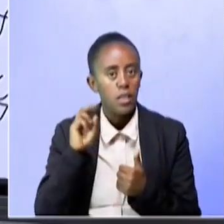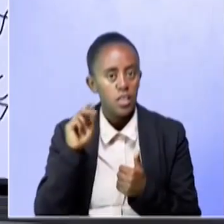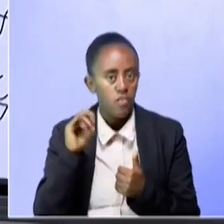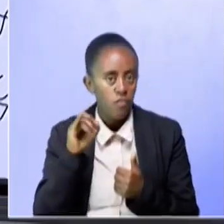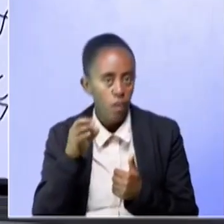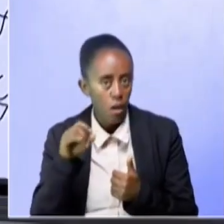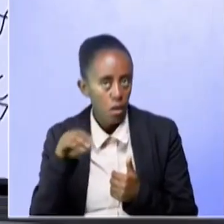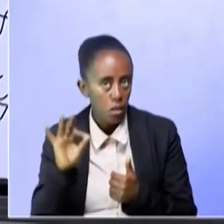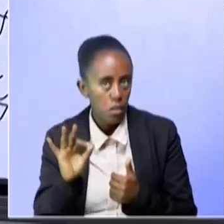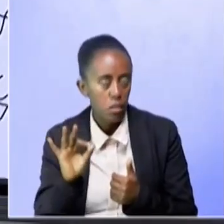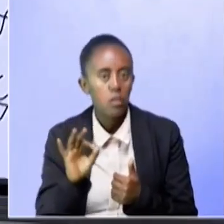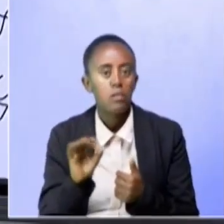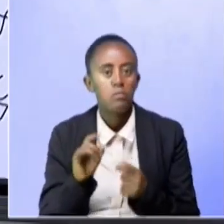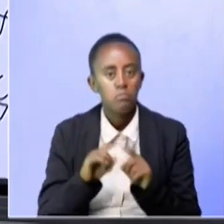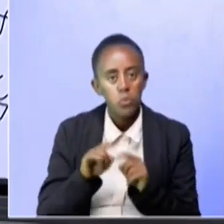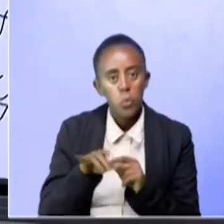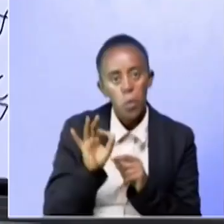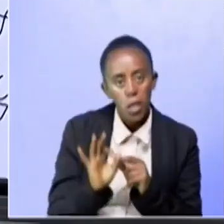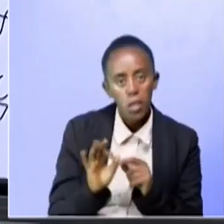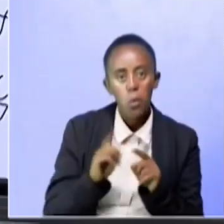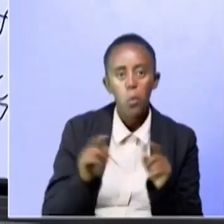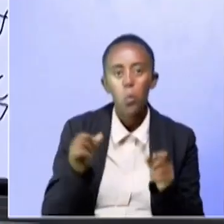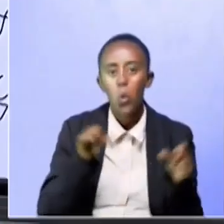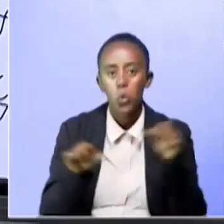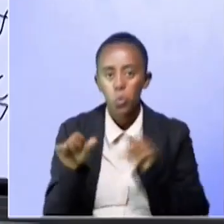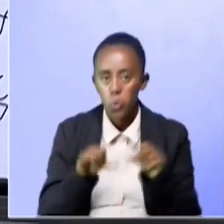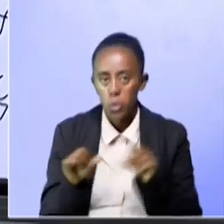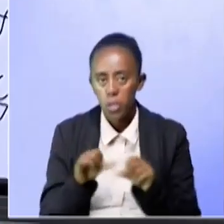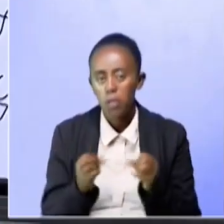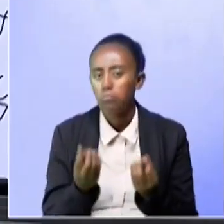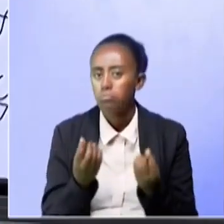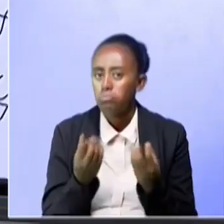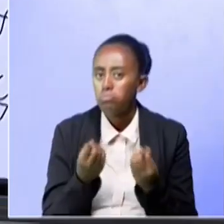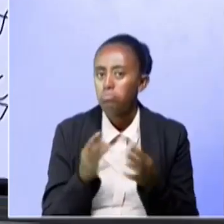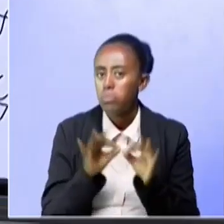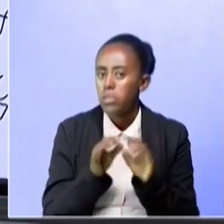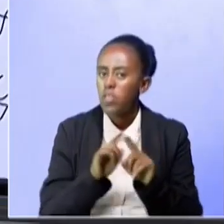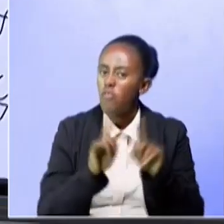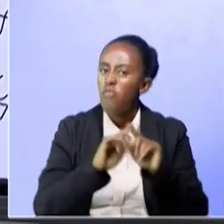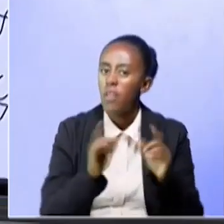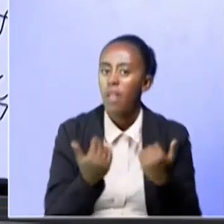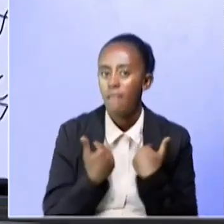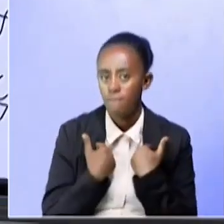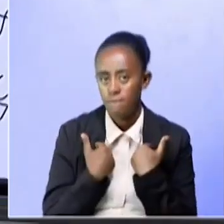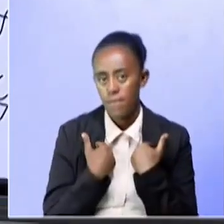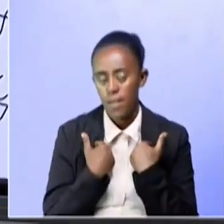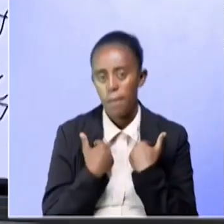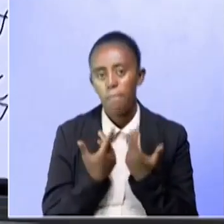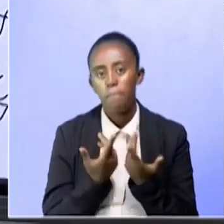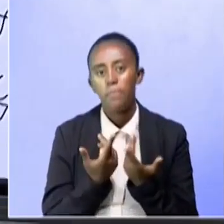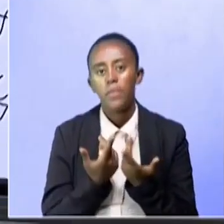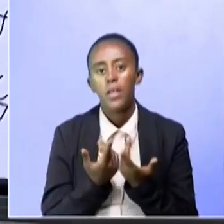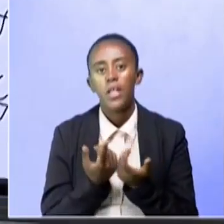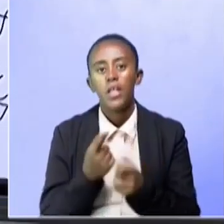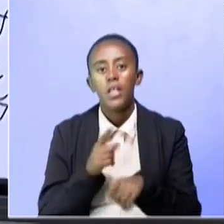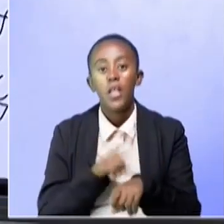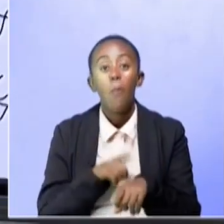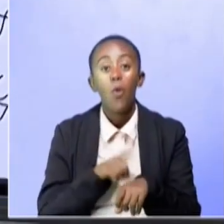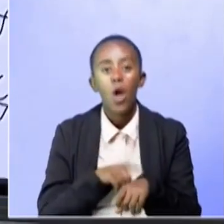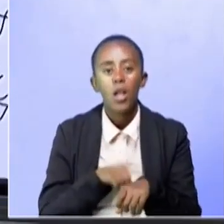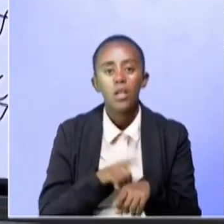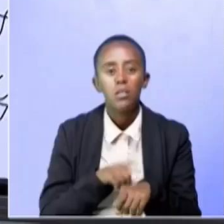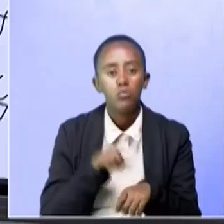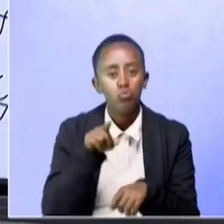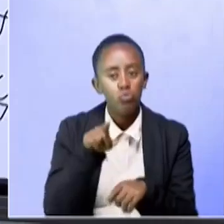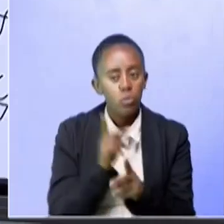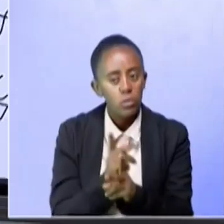Identifying or get or contributing. It has a lot of meaning, right? And temporary, you should keep